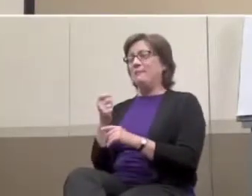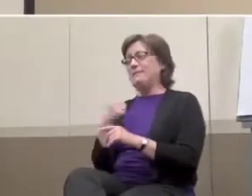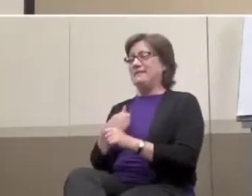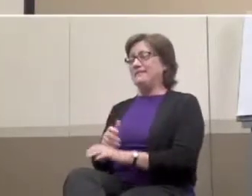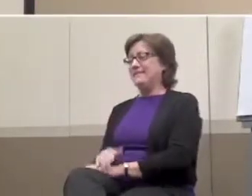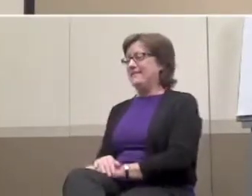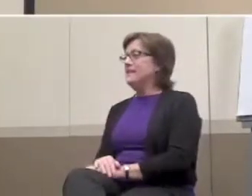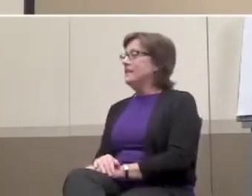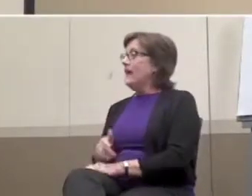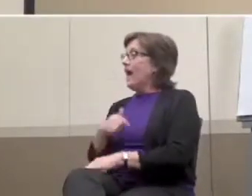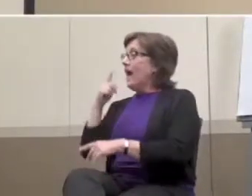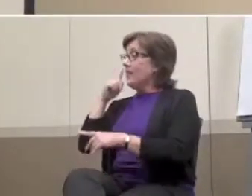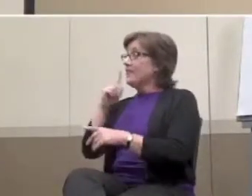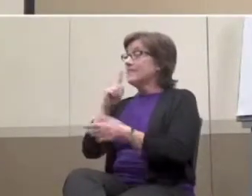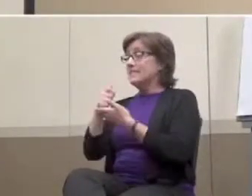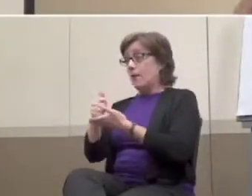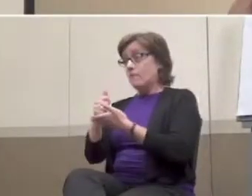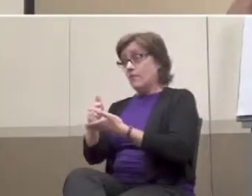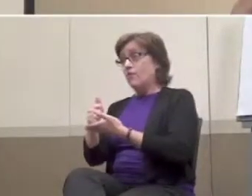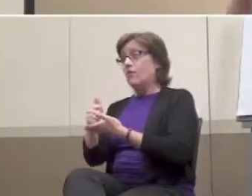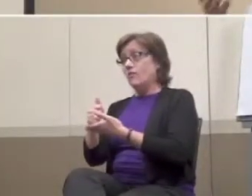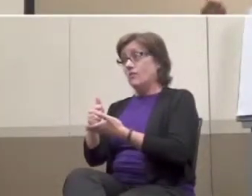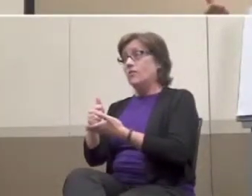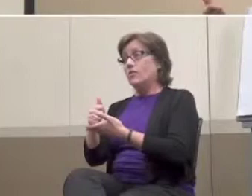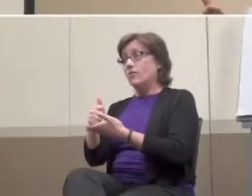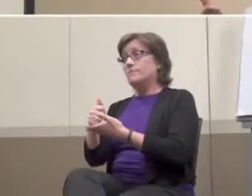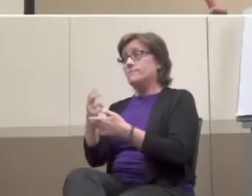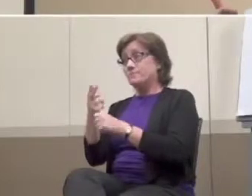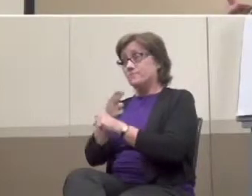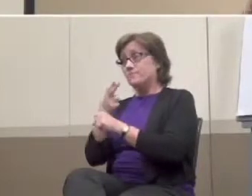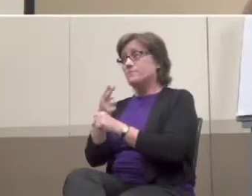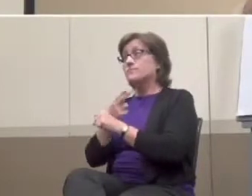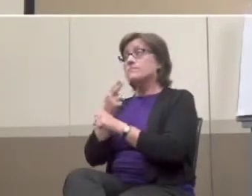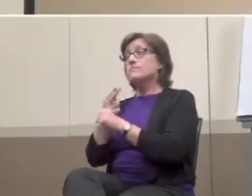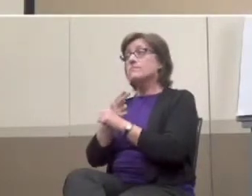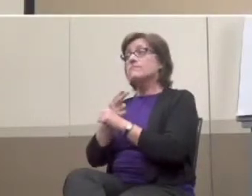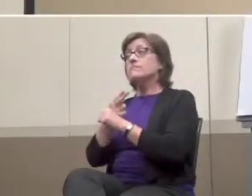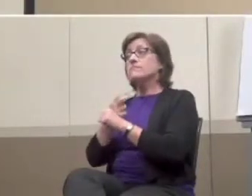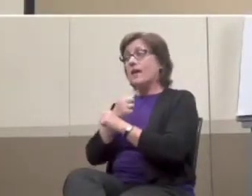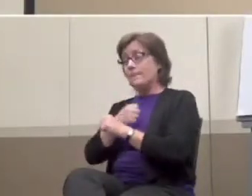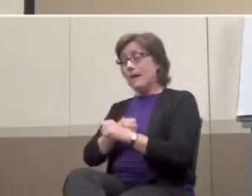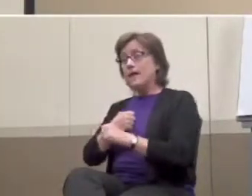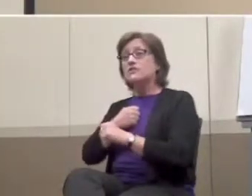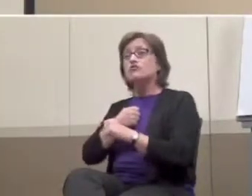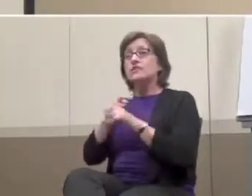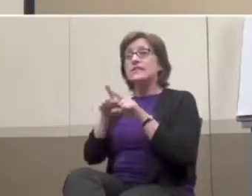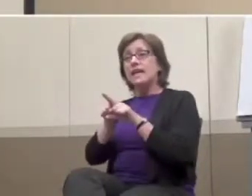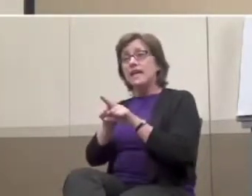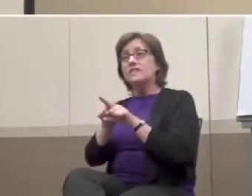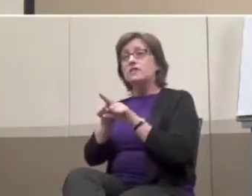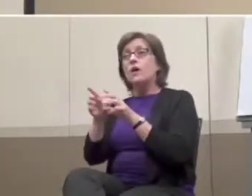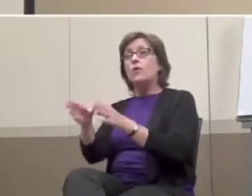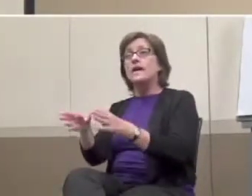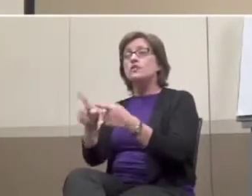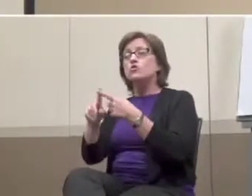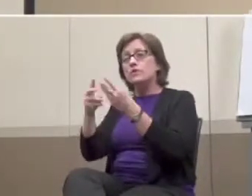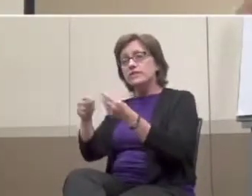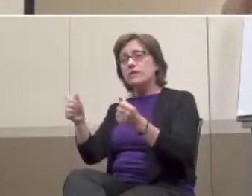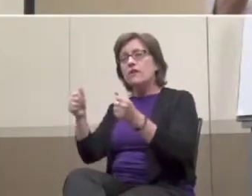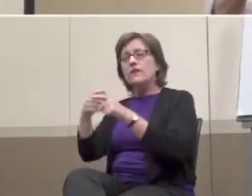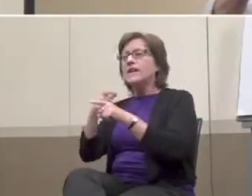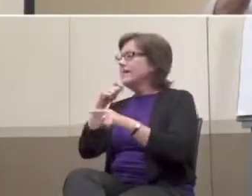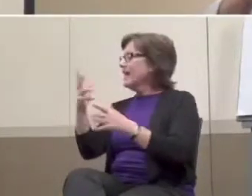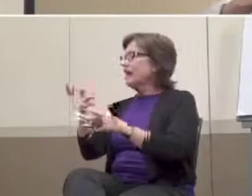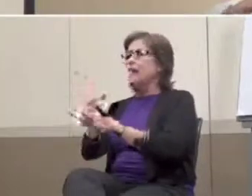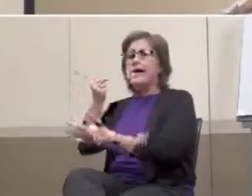So I think it's helpful to use apologies as a way of resolving conflict. Not